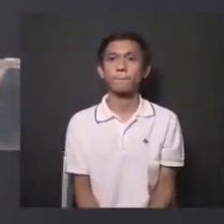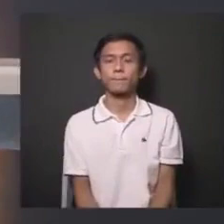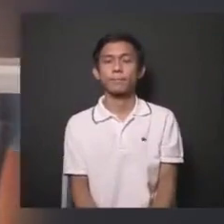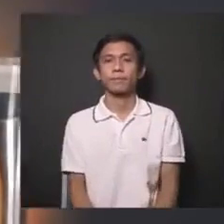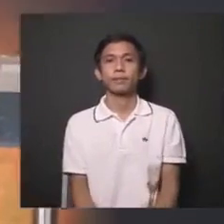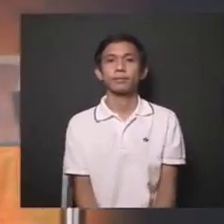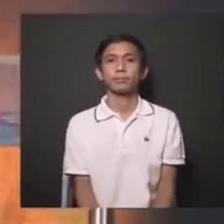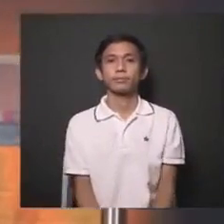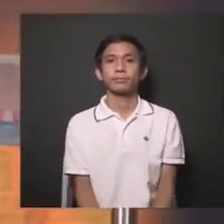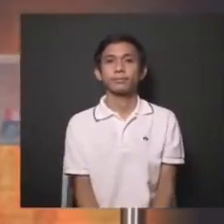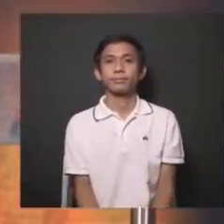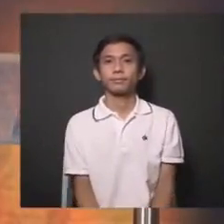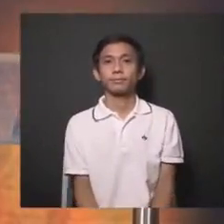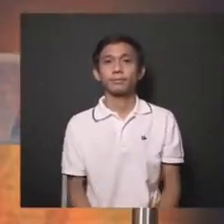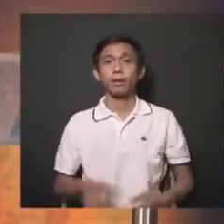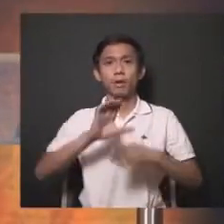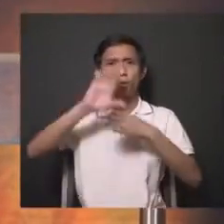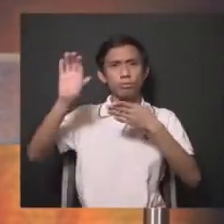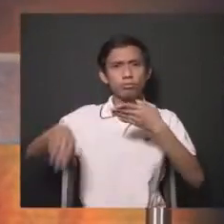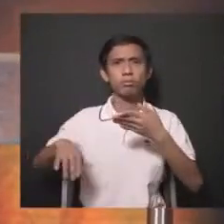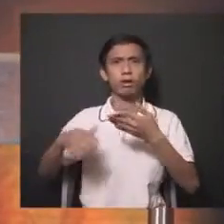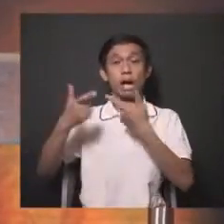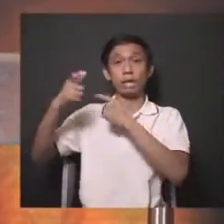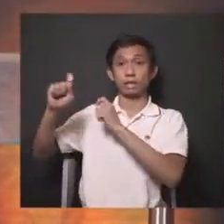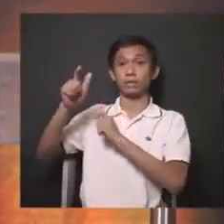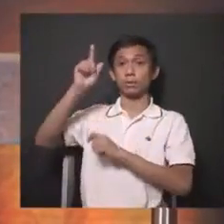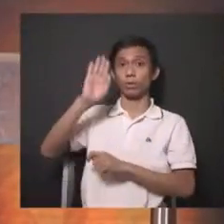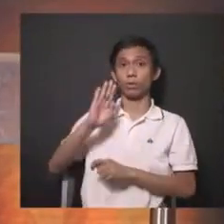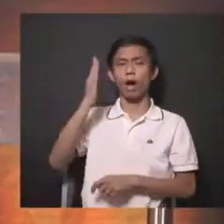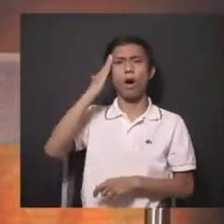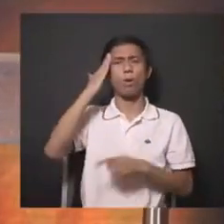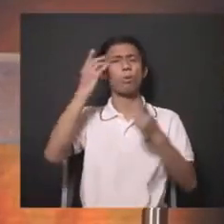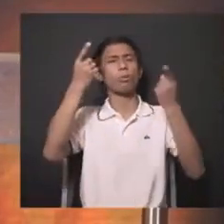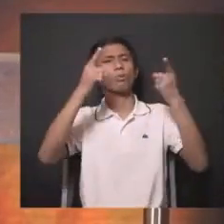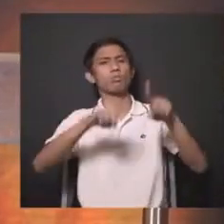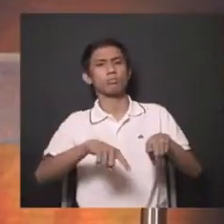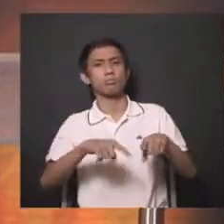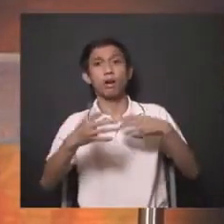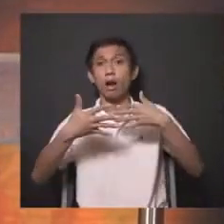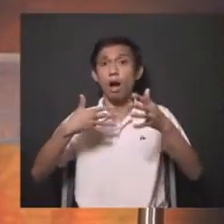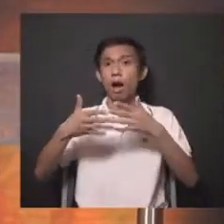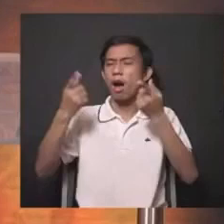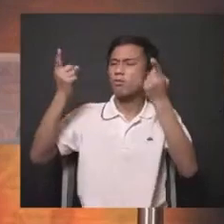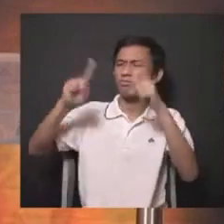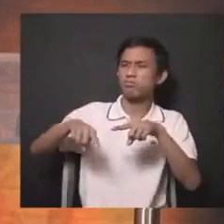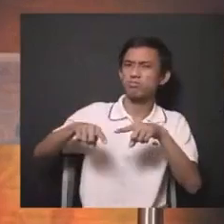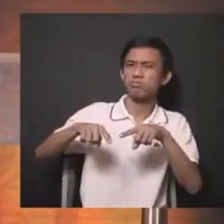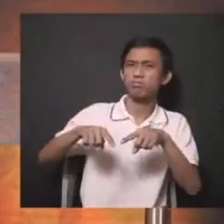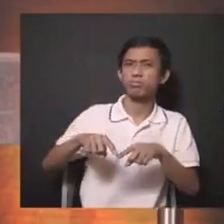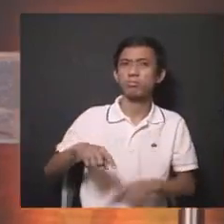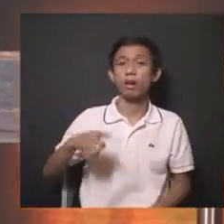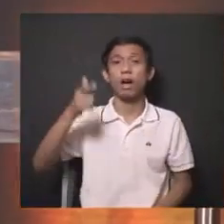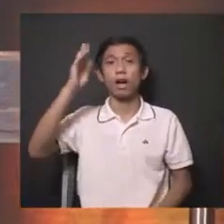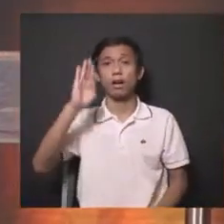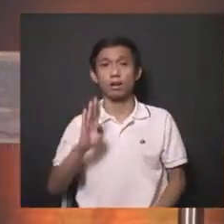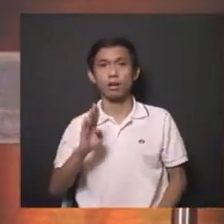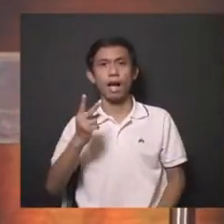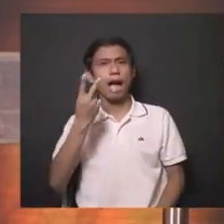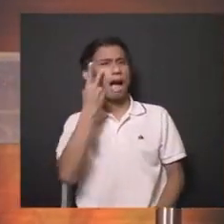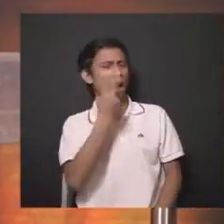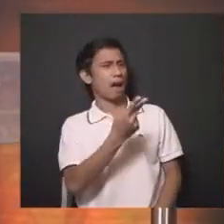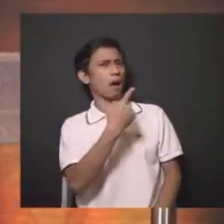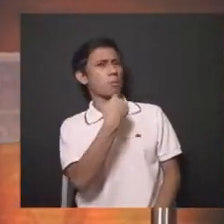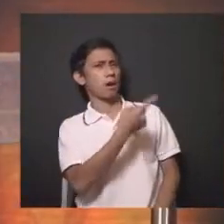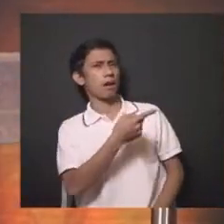trust God, you know that this is going to happen. No matter what happens, this is going to happen because God said it so. How many of you trust God? Can you raise your